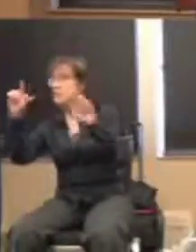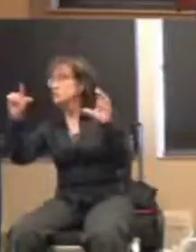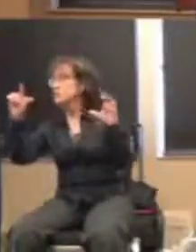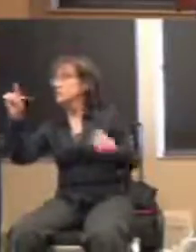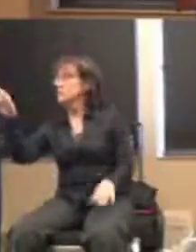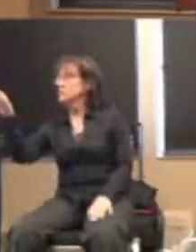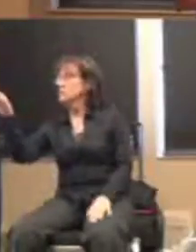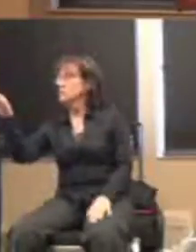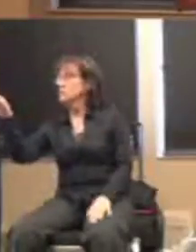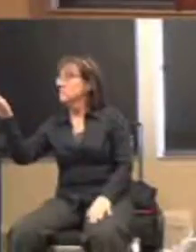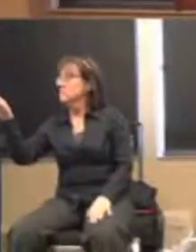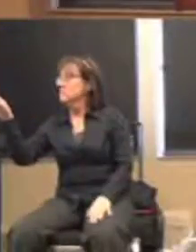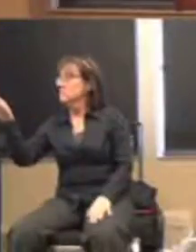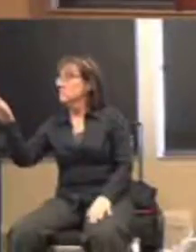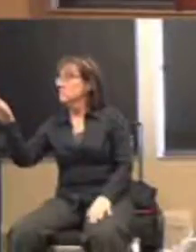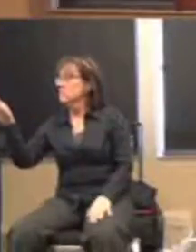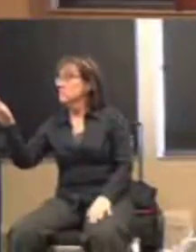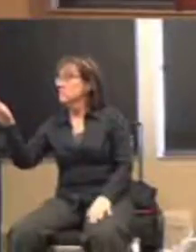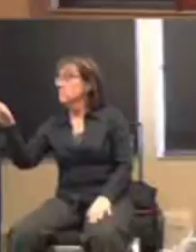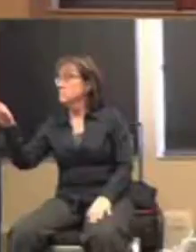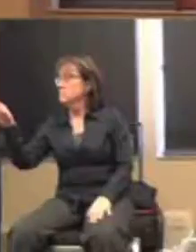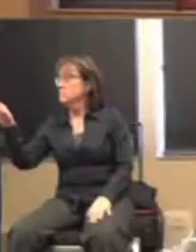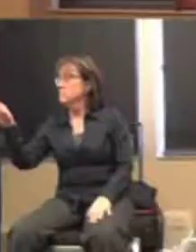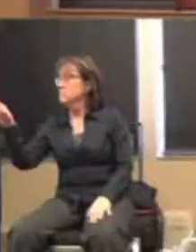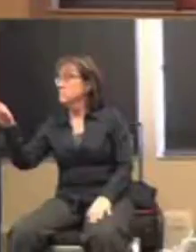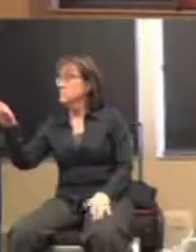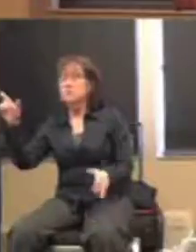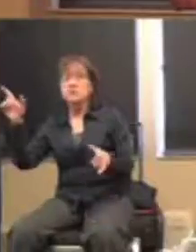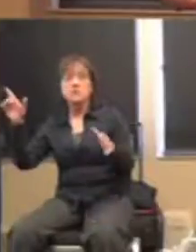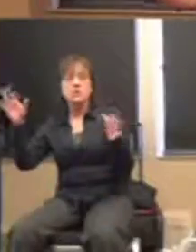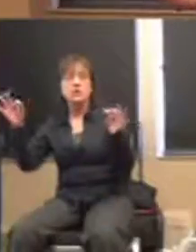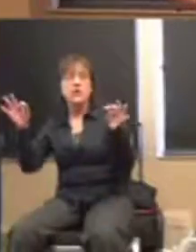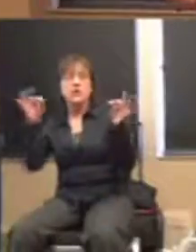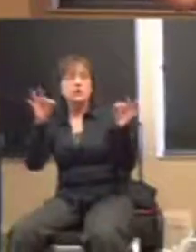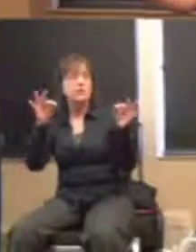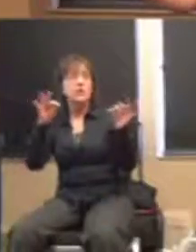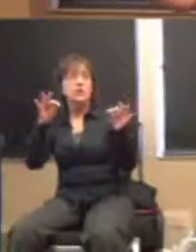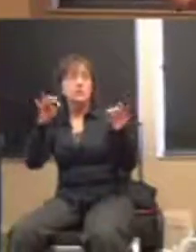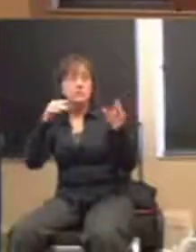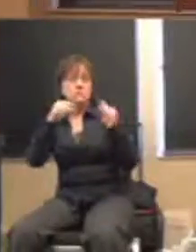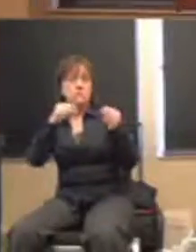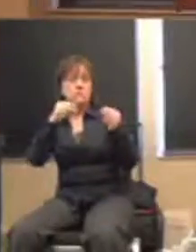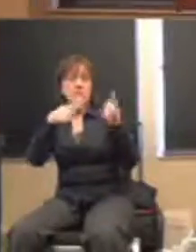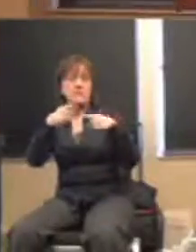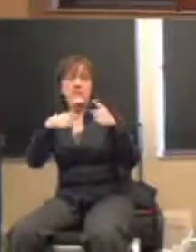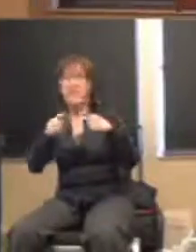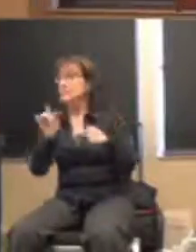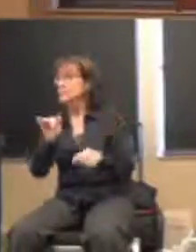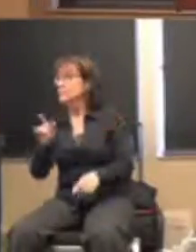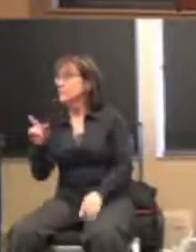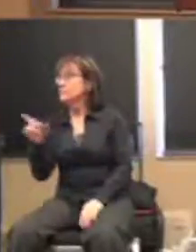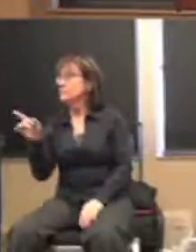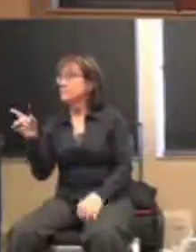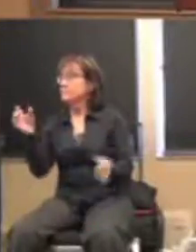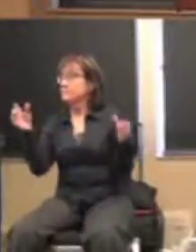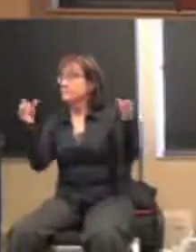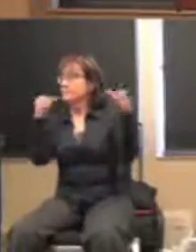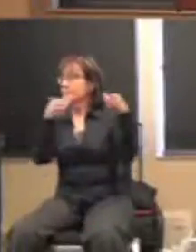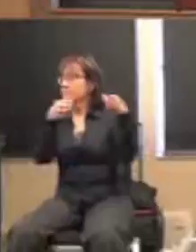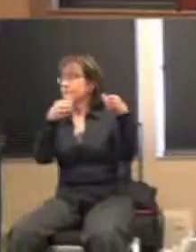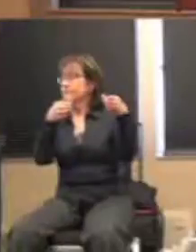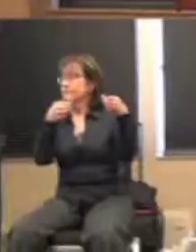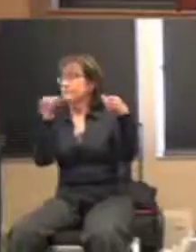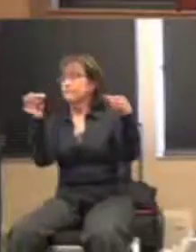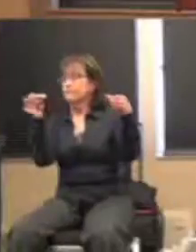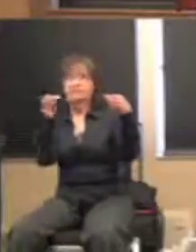so wanting to also just model and let them see the sign. I get it. This is actual cognitively all